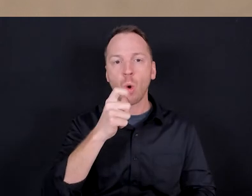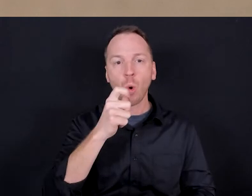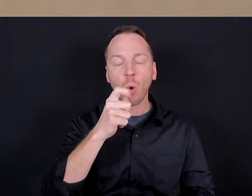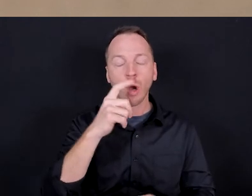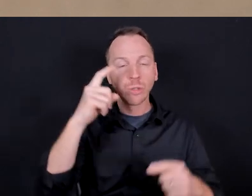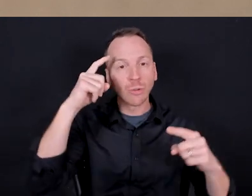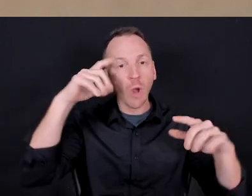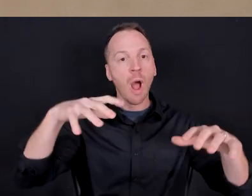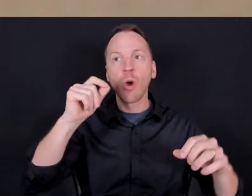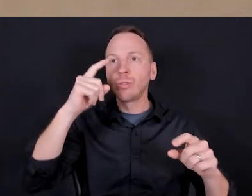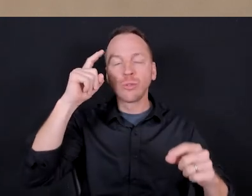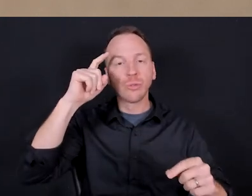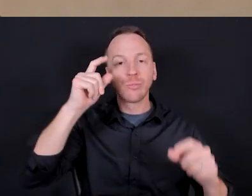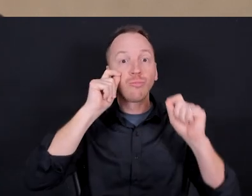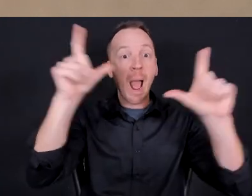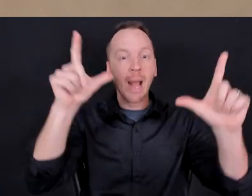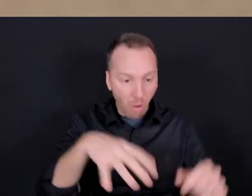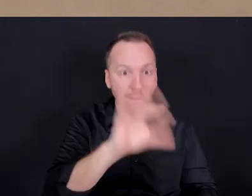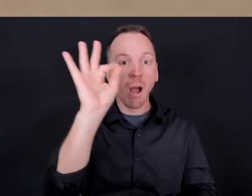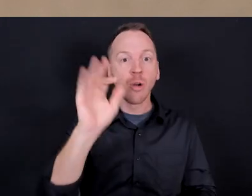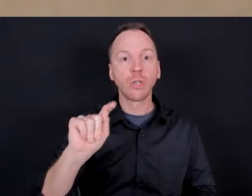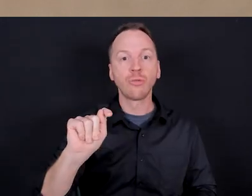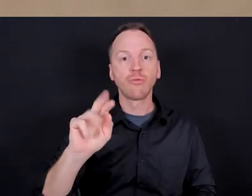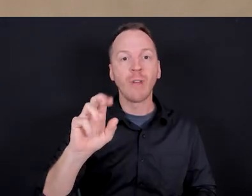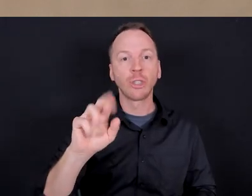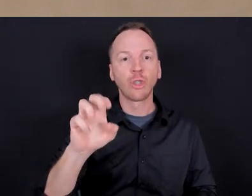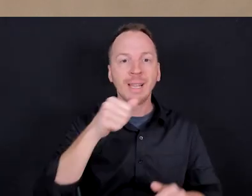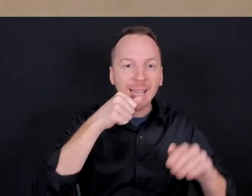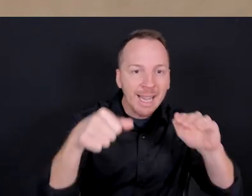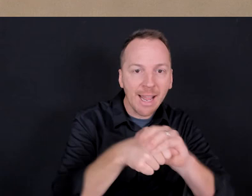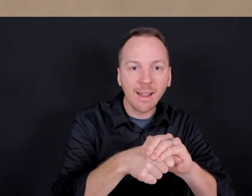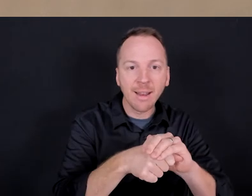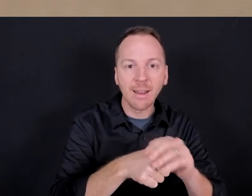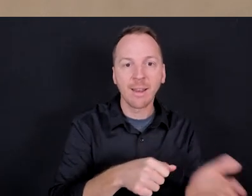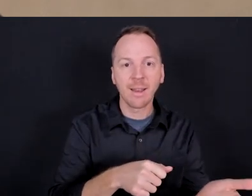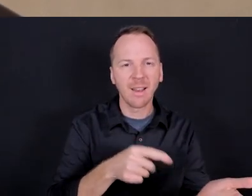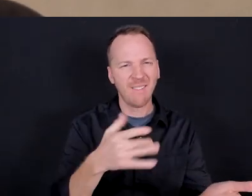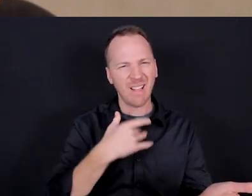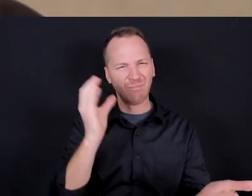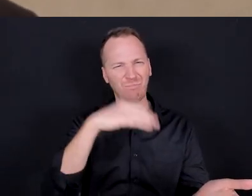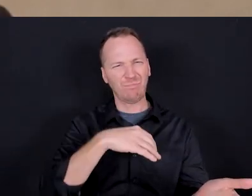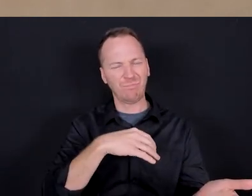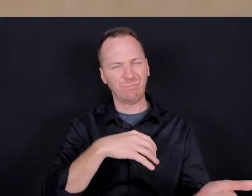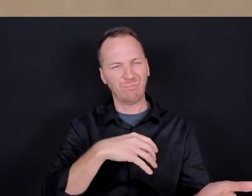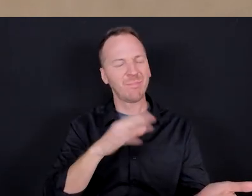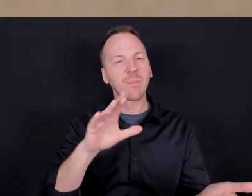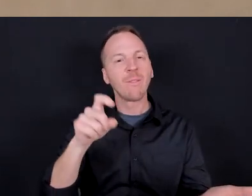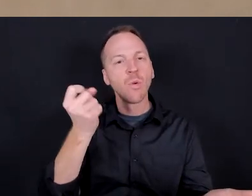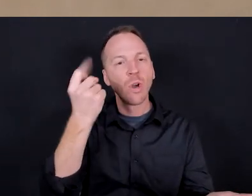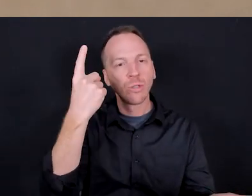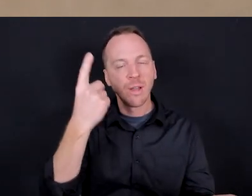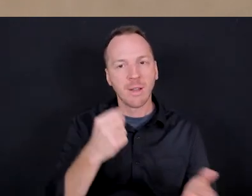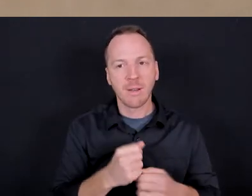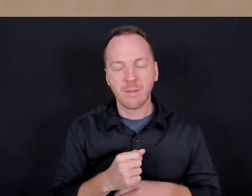unexpectedly comes upon a hidden treasure. And maybe we might find that a little bit strange until we understand